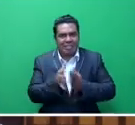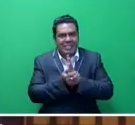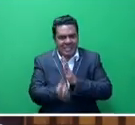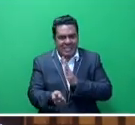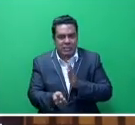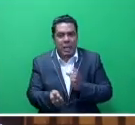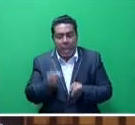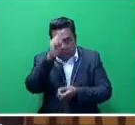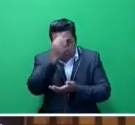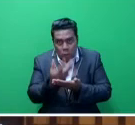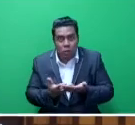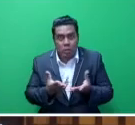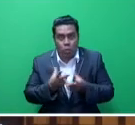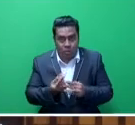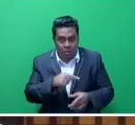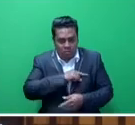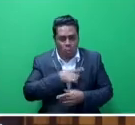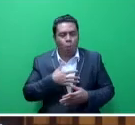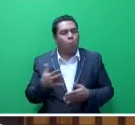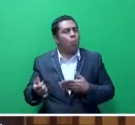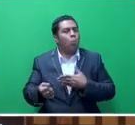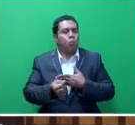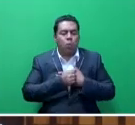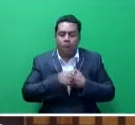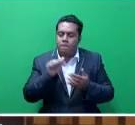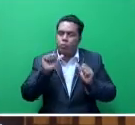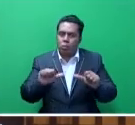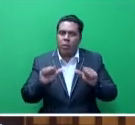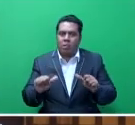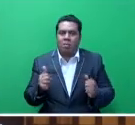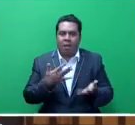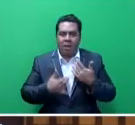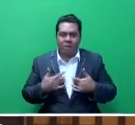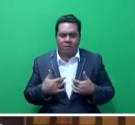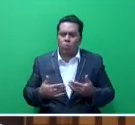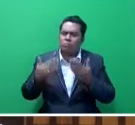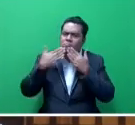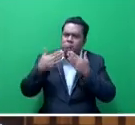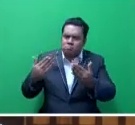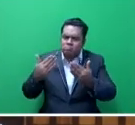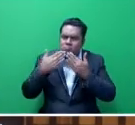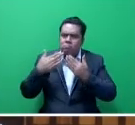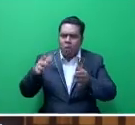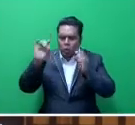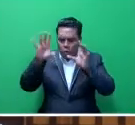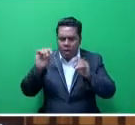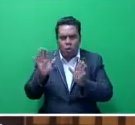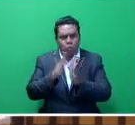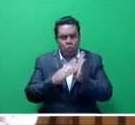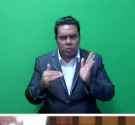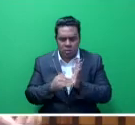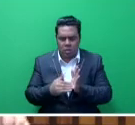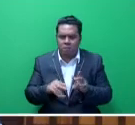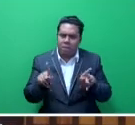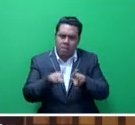experience with us to save the lives of Fijians. We thank them for being indispensable allies.